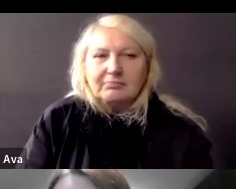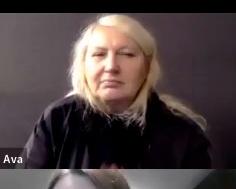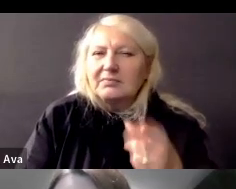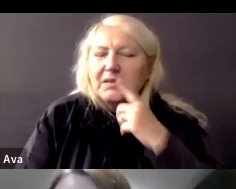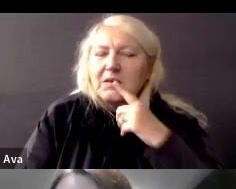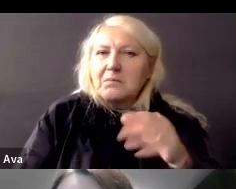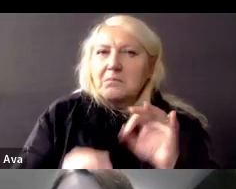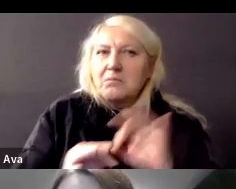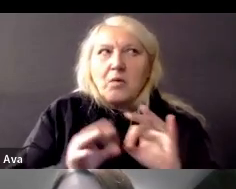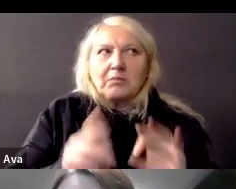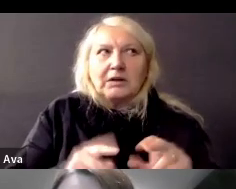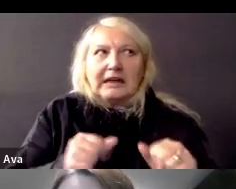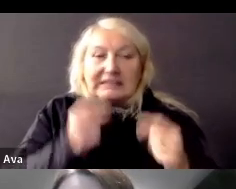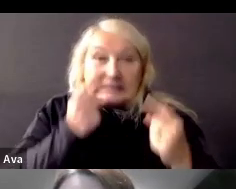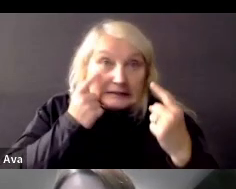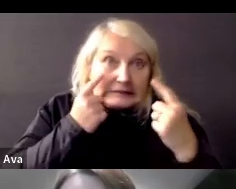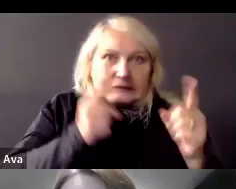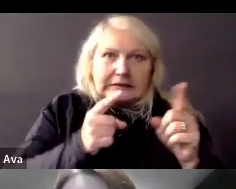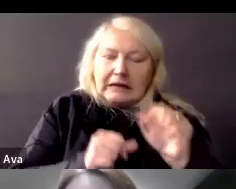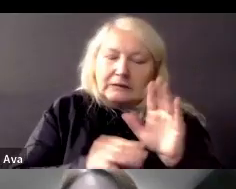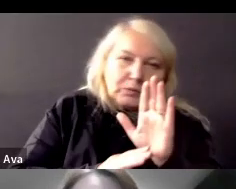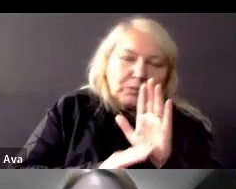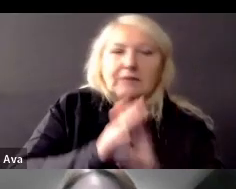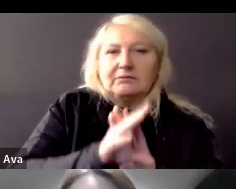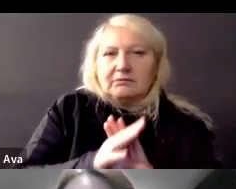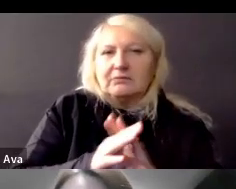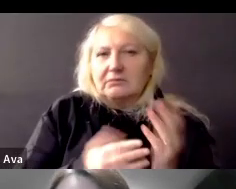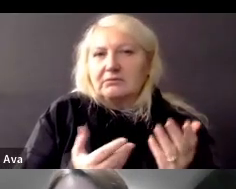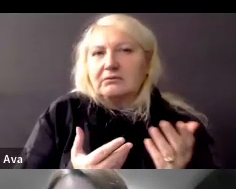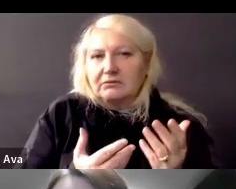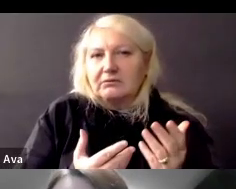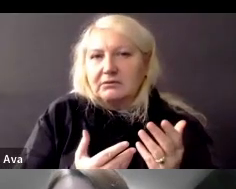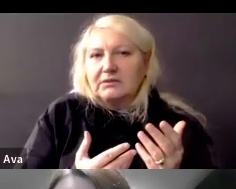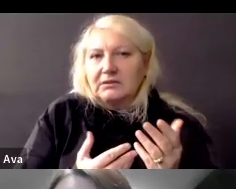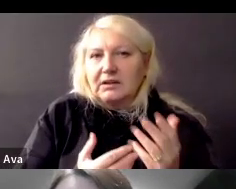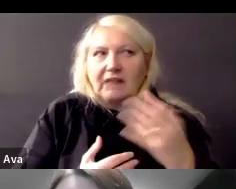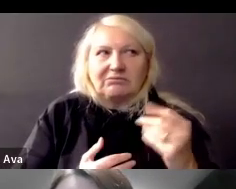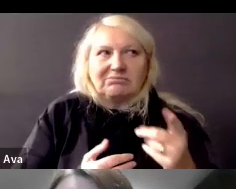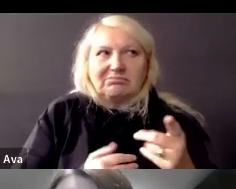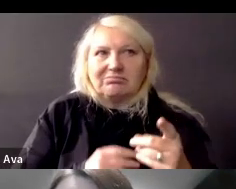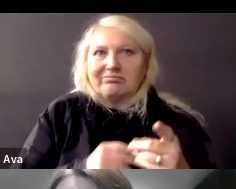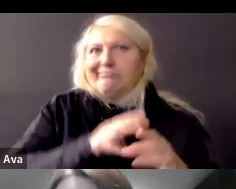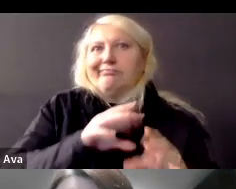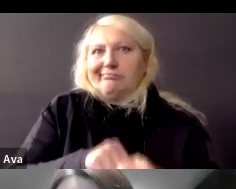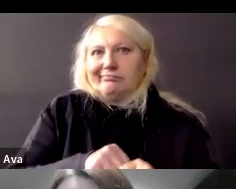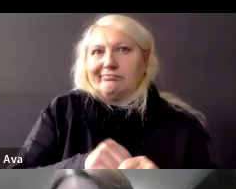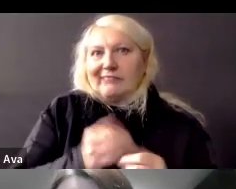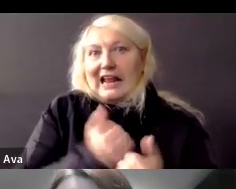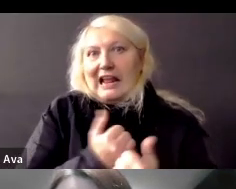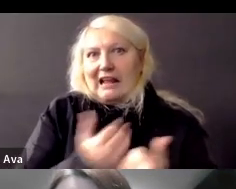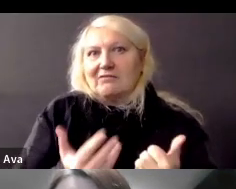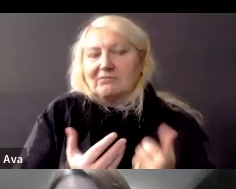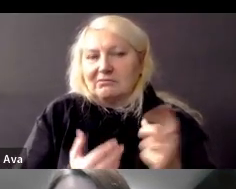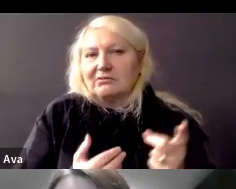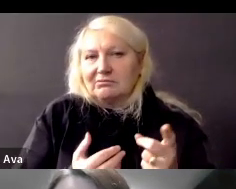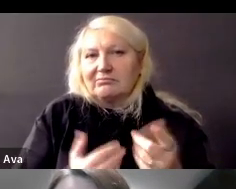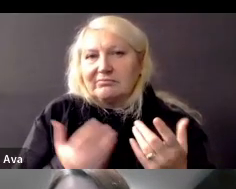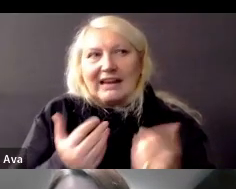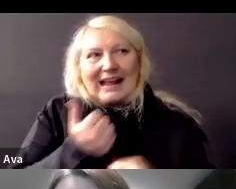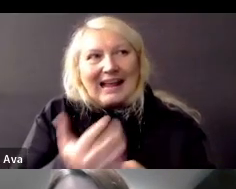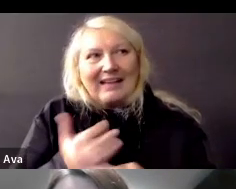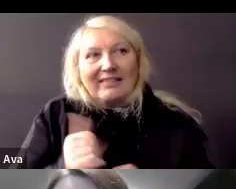succeed and thrive, in any and all aspects that require, or one